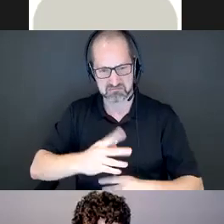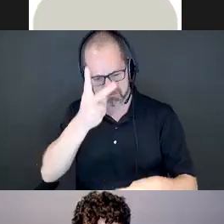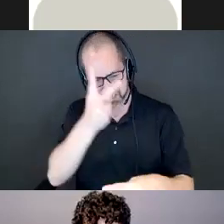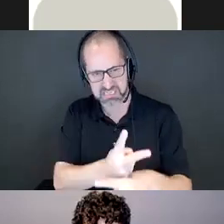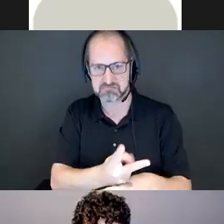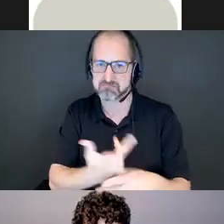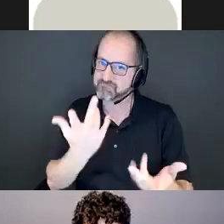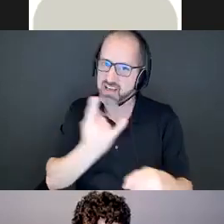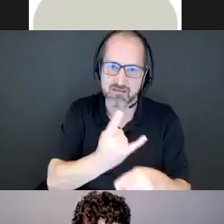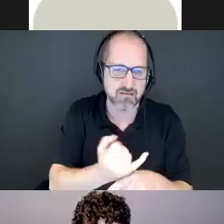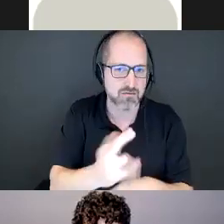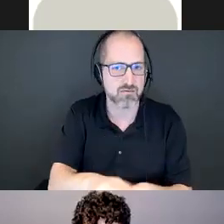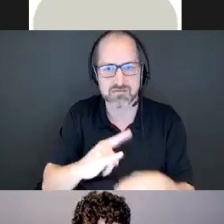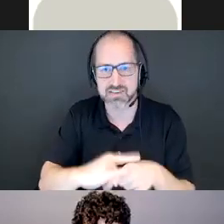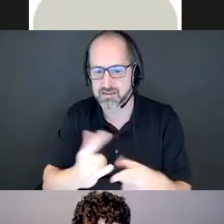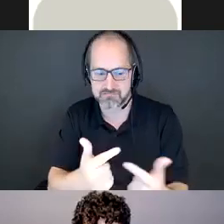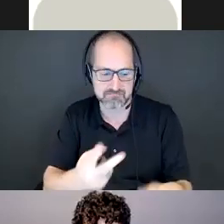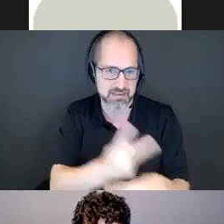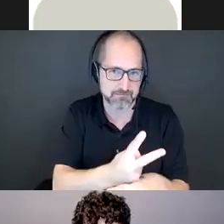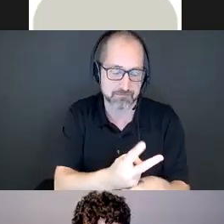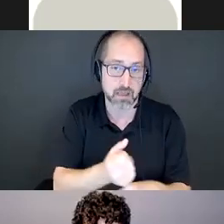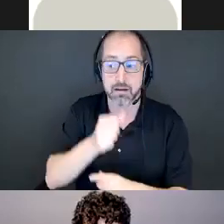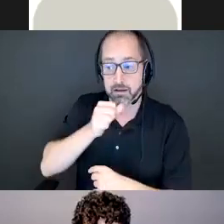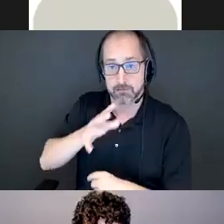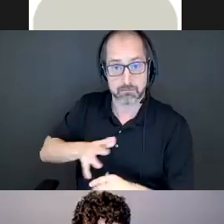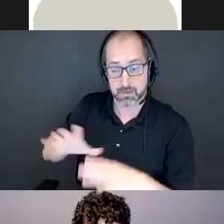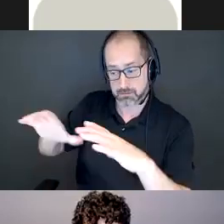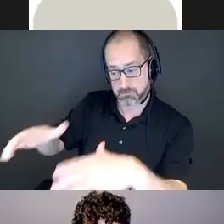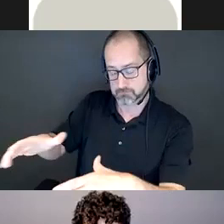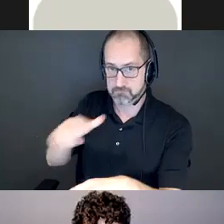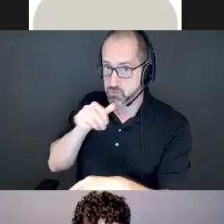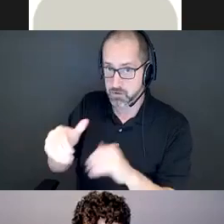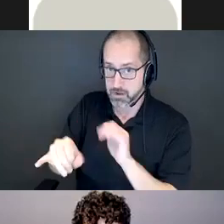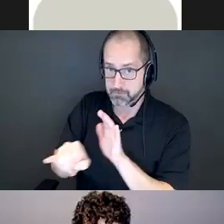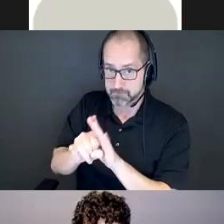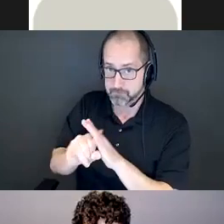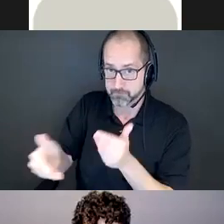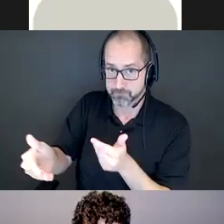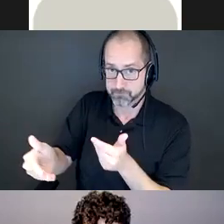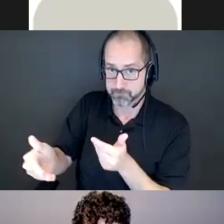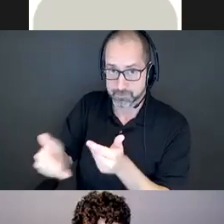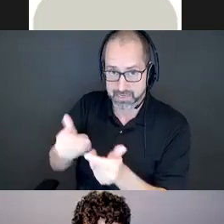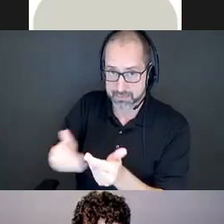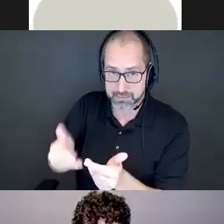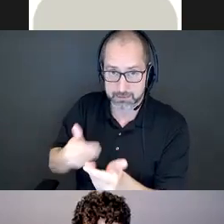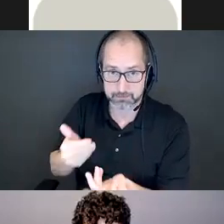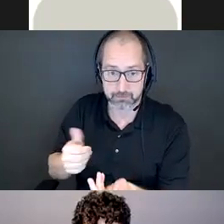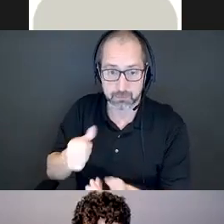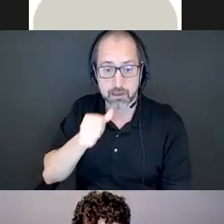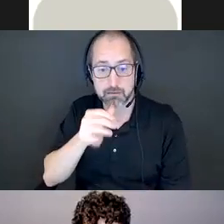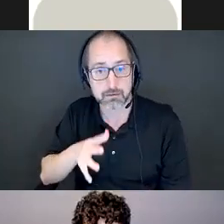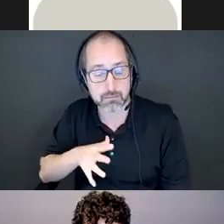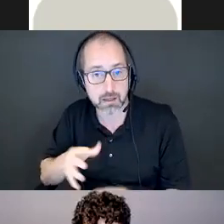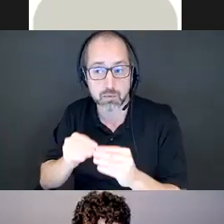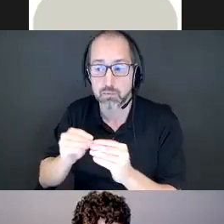females, and we see that females and higher educated older adults have higher substance